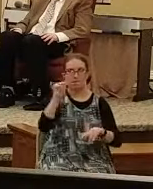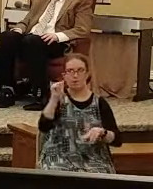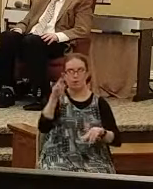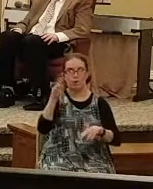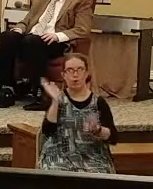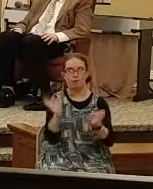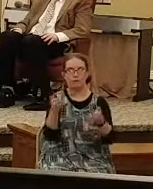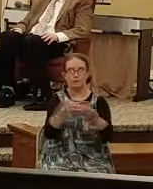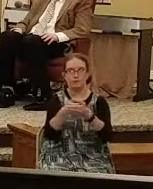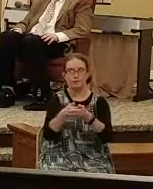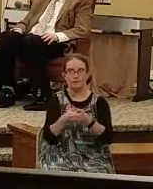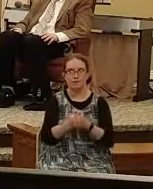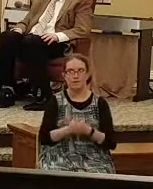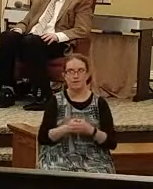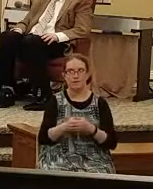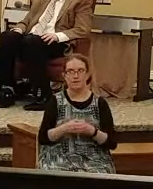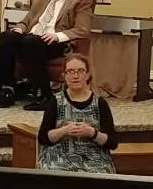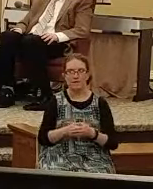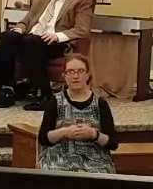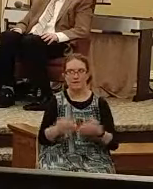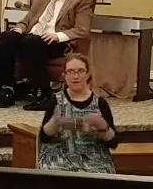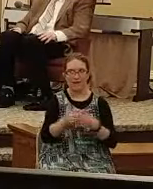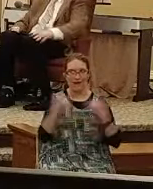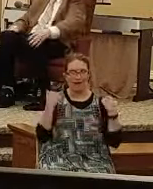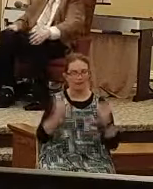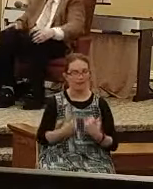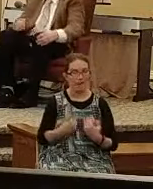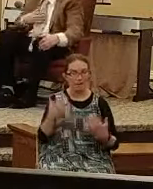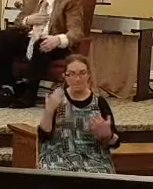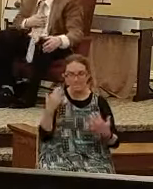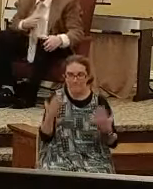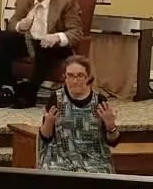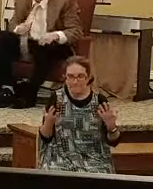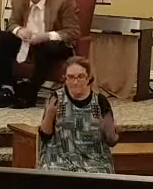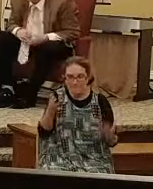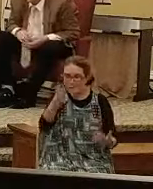and half dressed. And I'm thinking, my God.